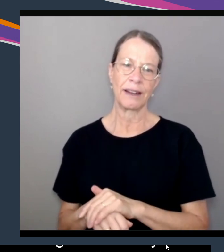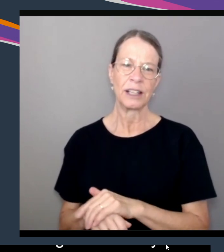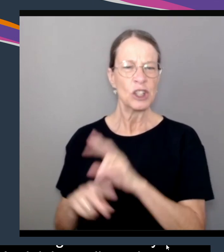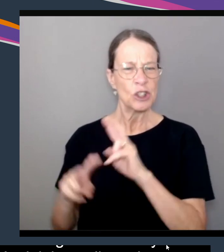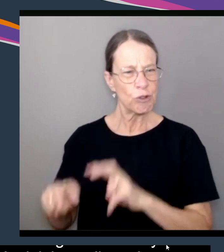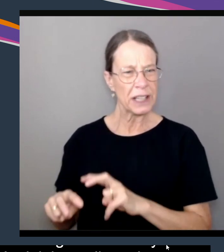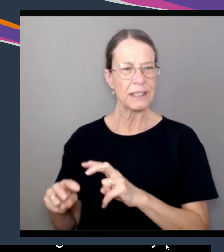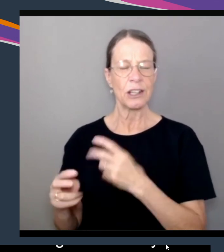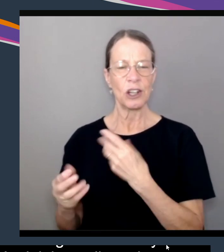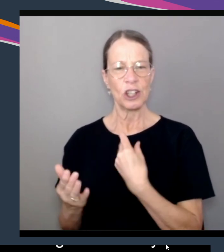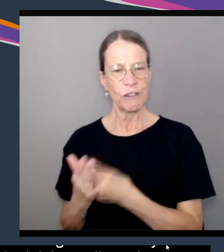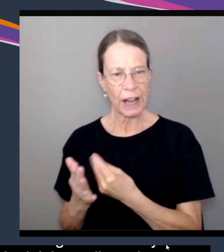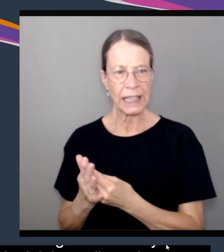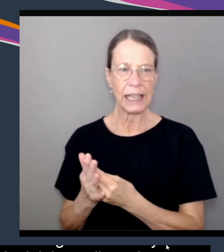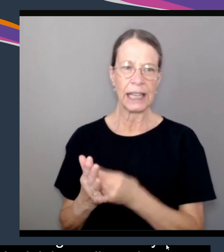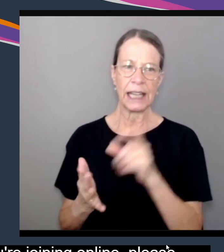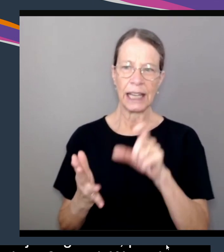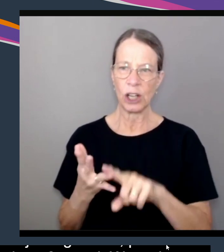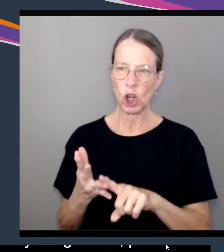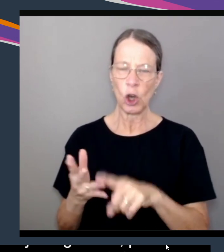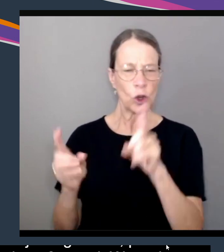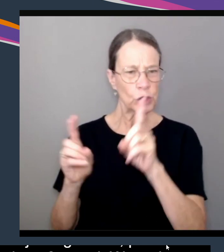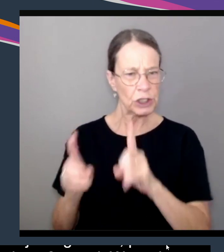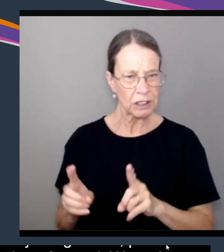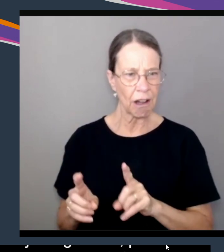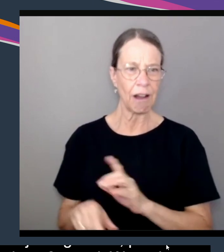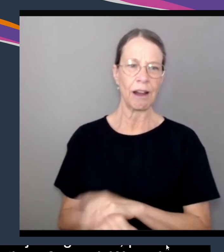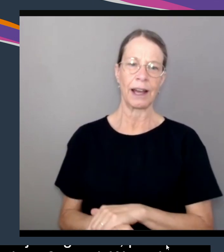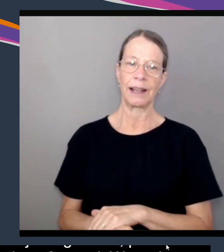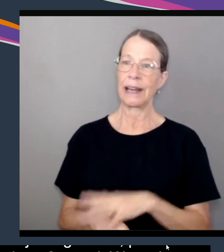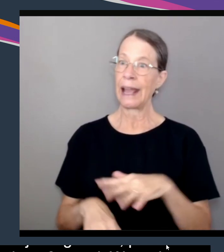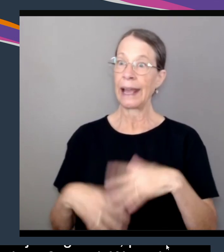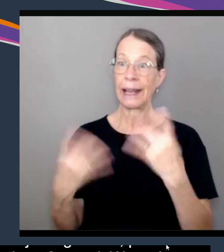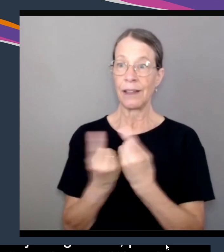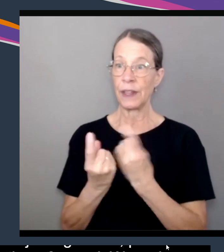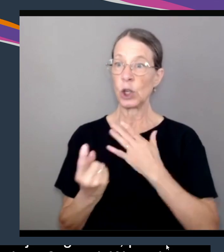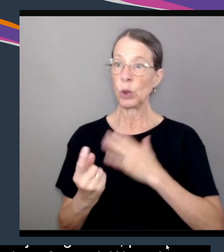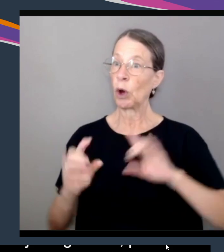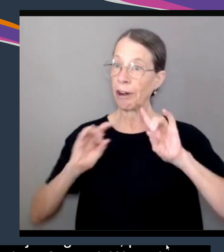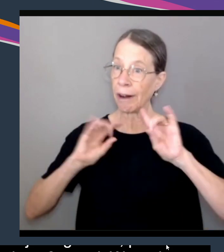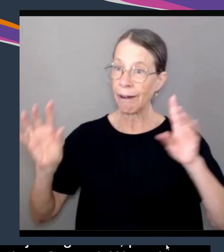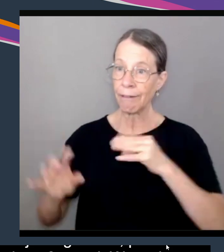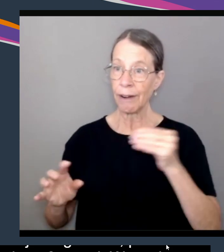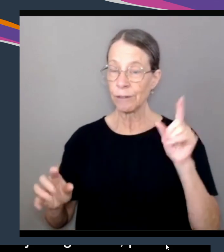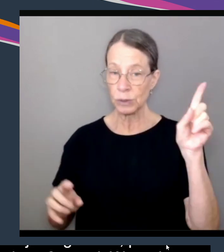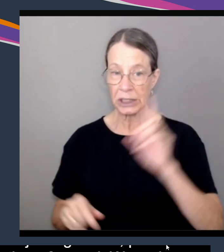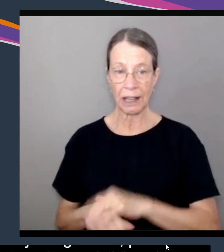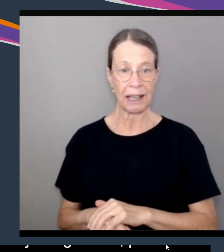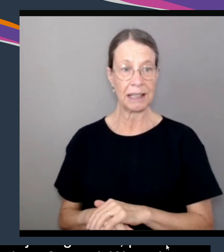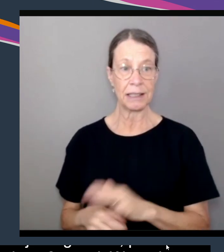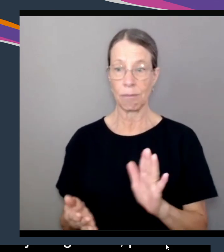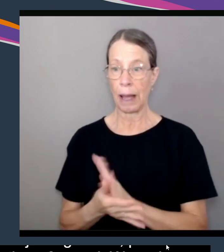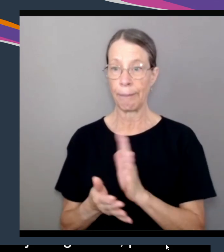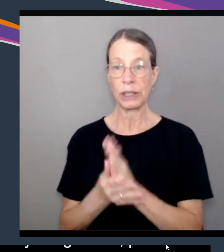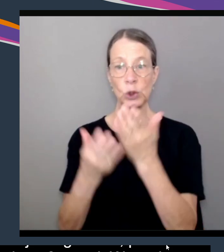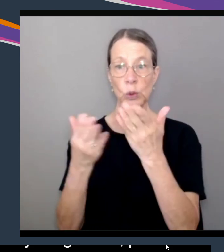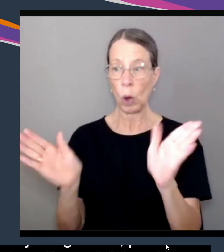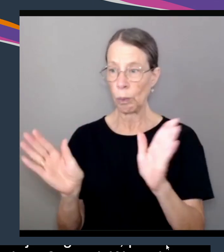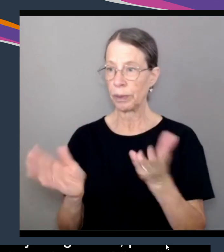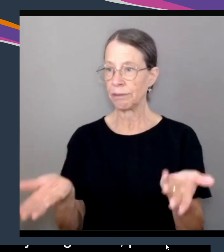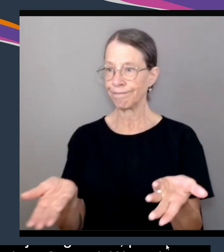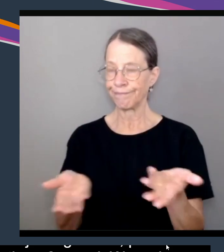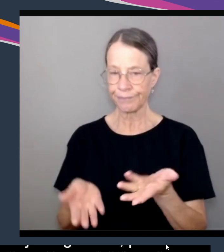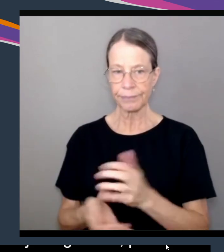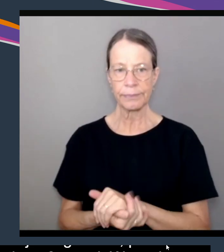you've heard from today that you'd like clarified. And so very happy to open it up now. We will